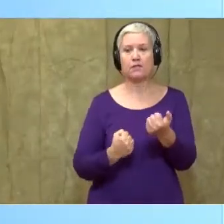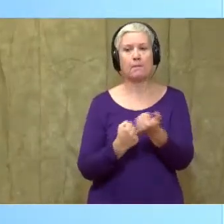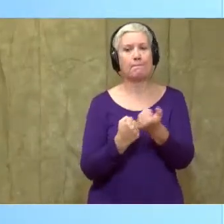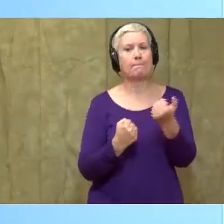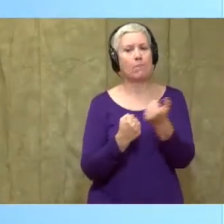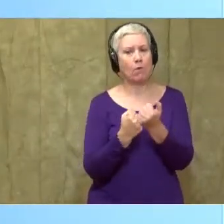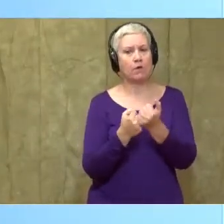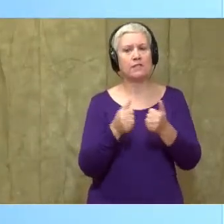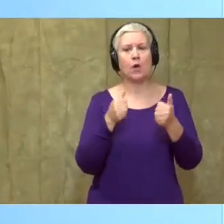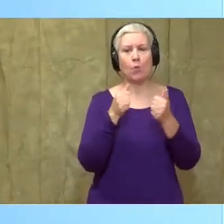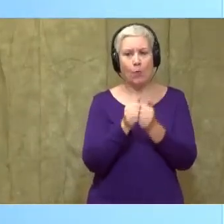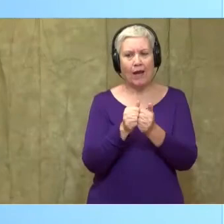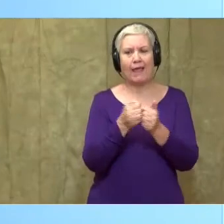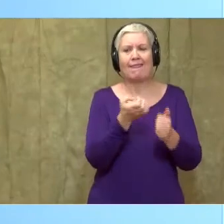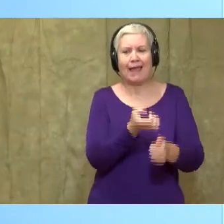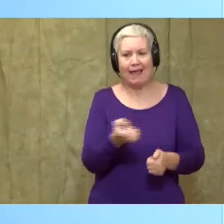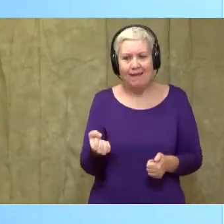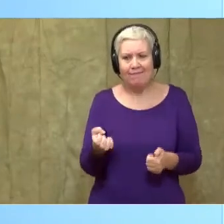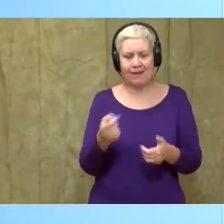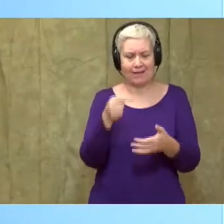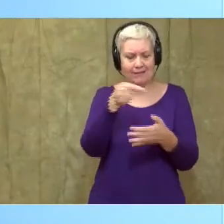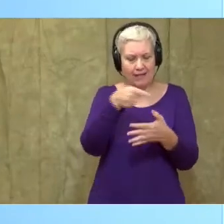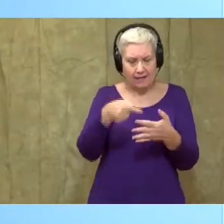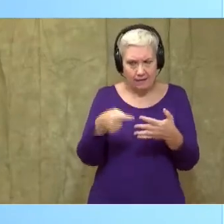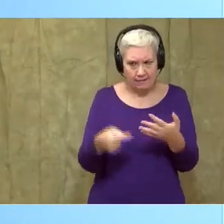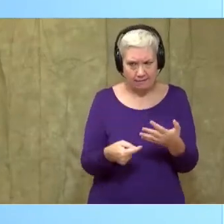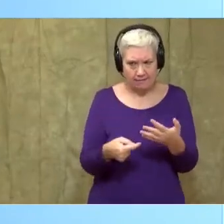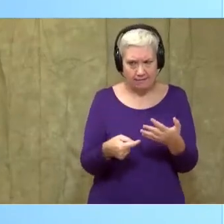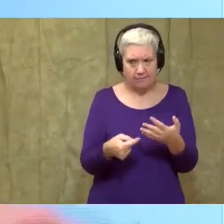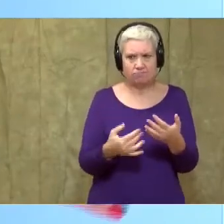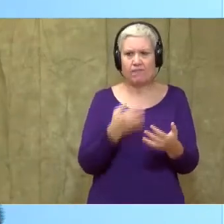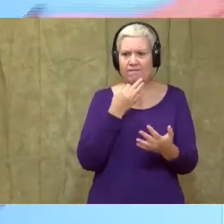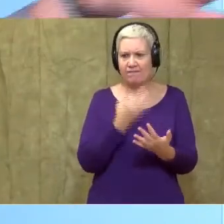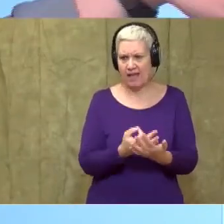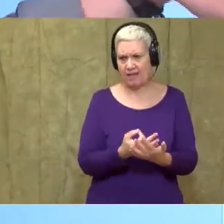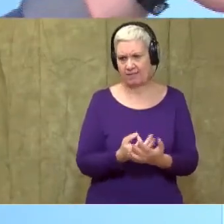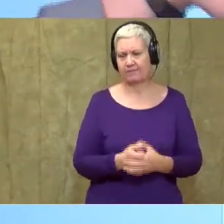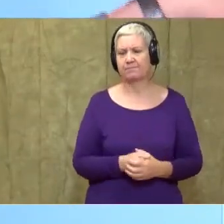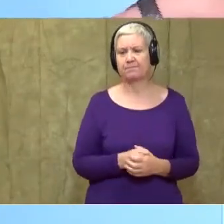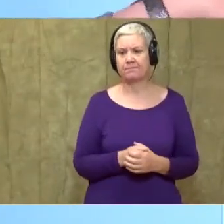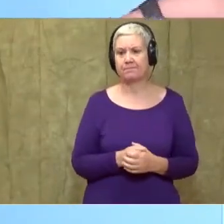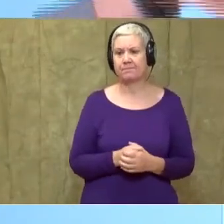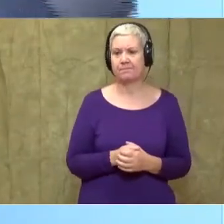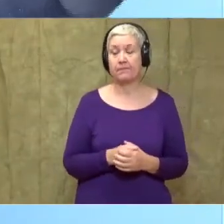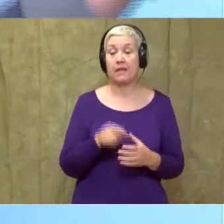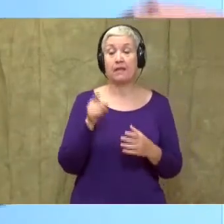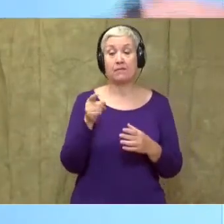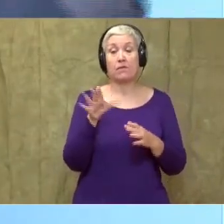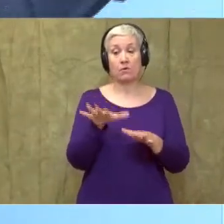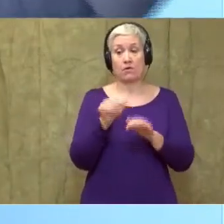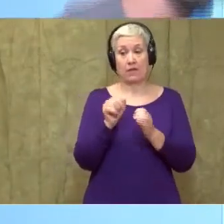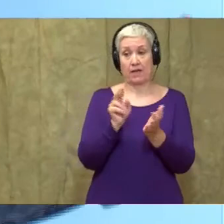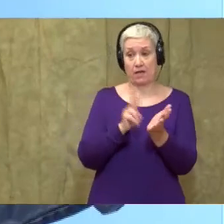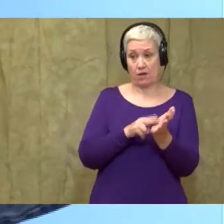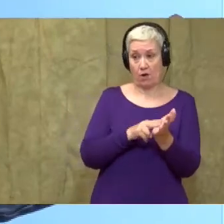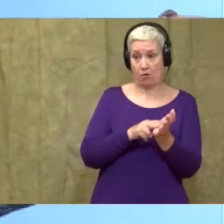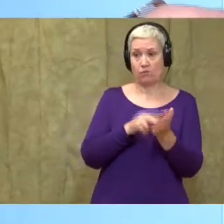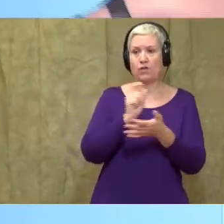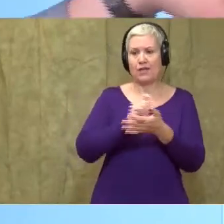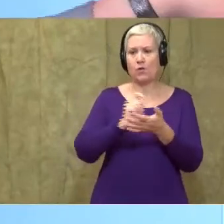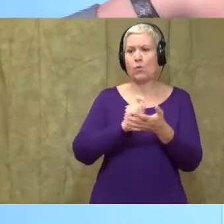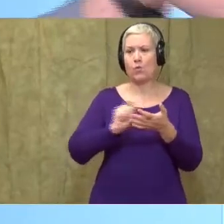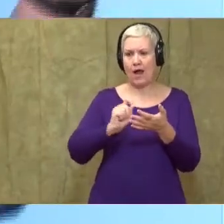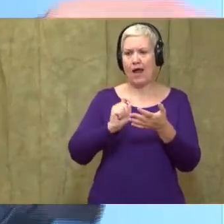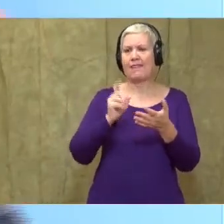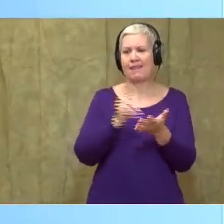very specific evidence and details and facts, okay? So if you're taking notes, get these definitions down.